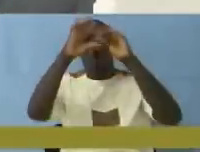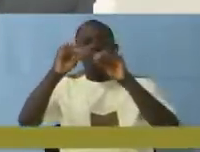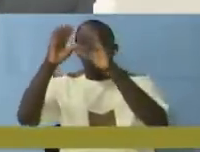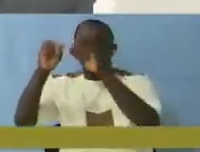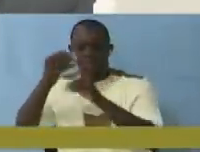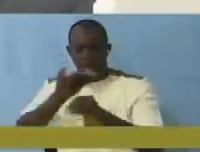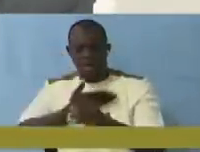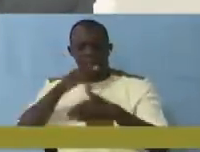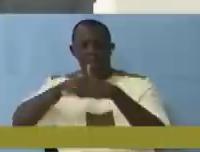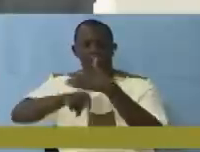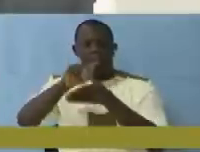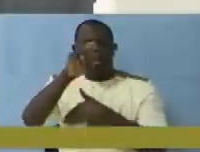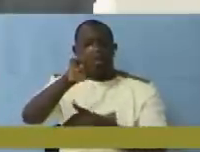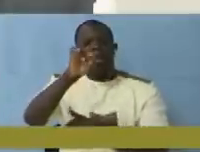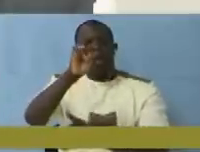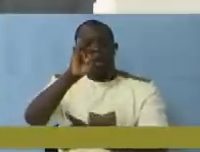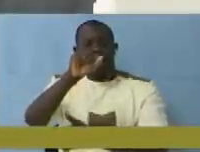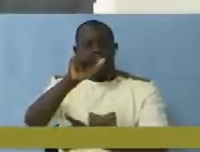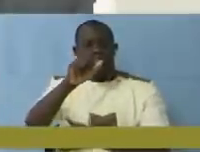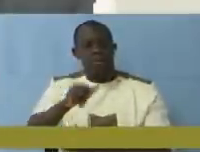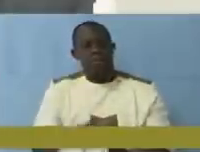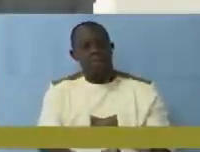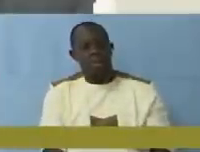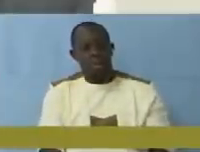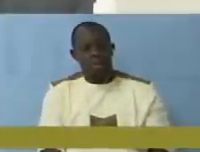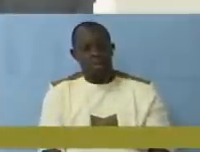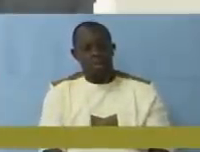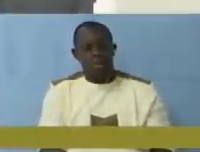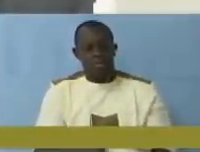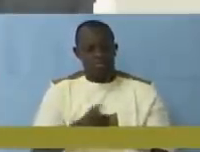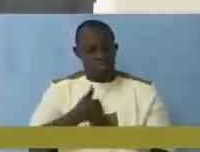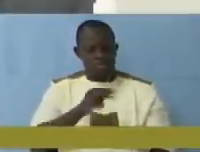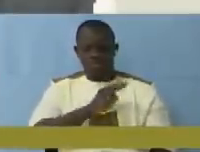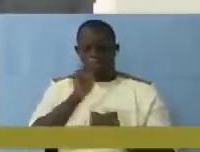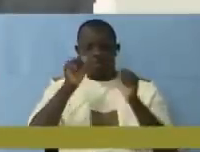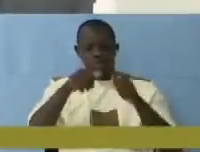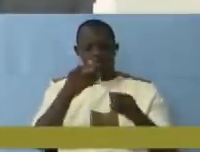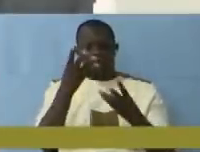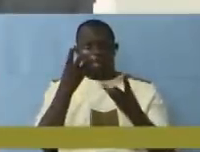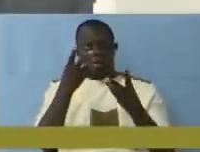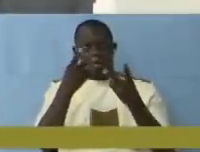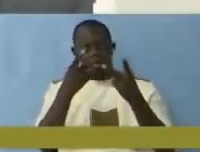bunda jendel soto je. I cannot count it offhand.